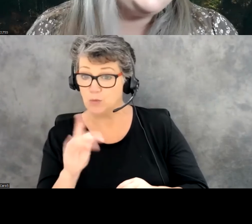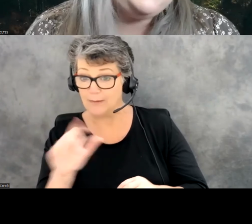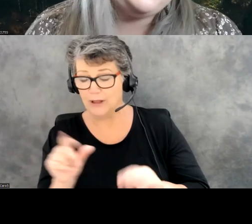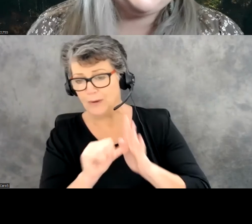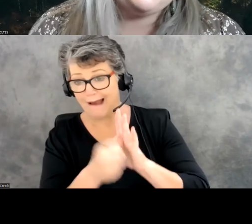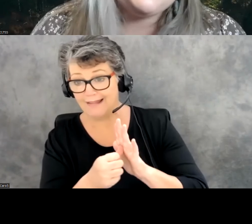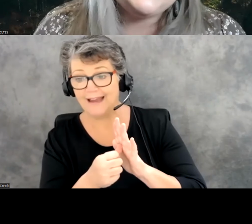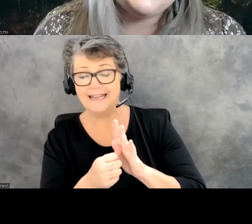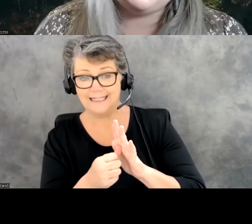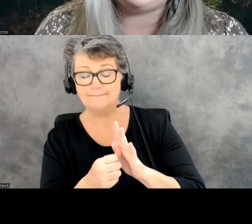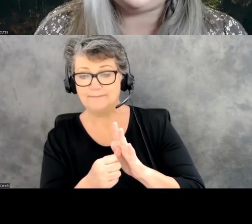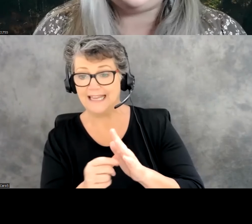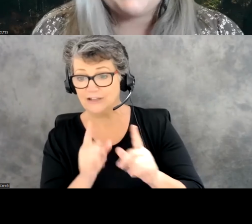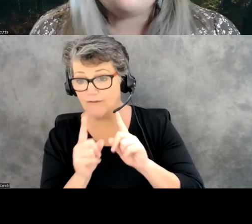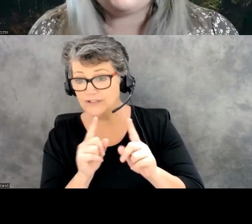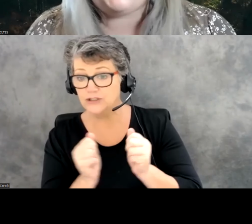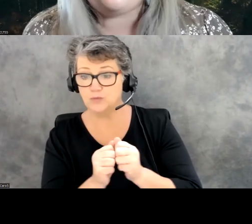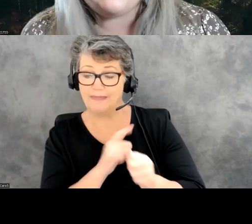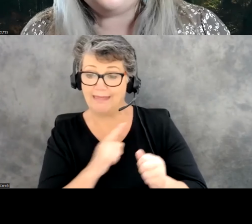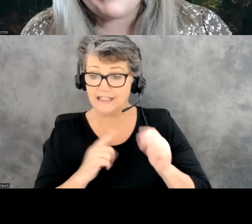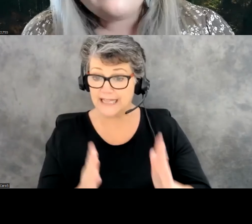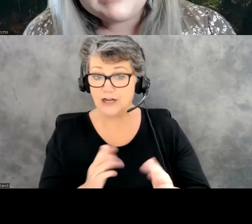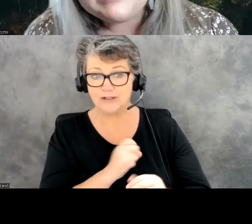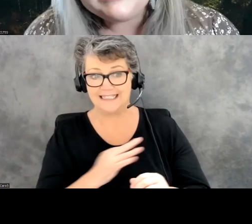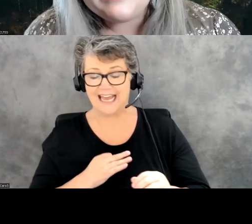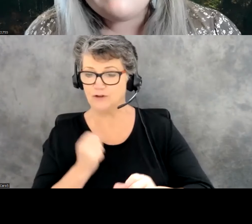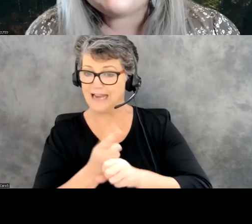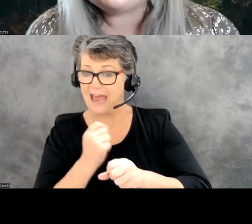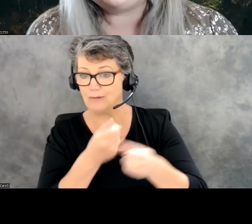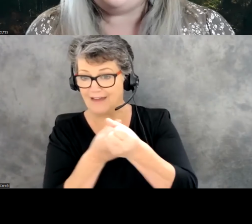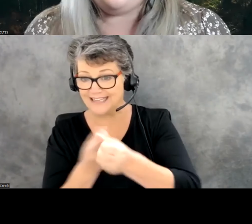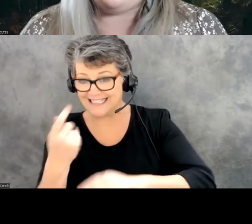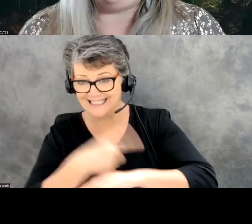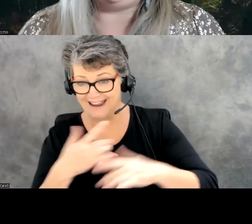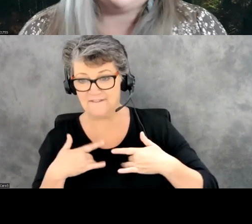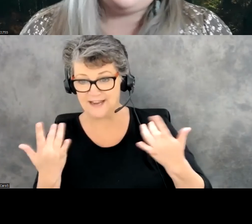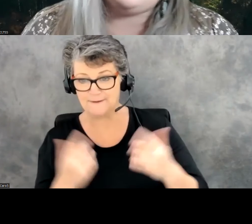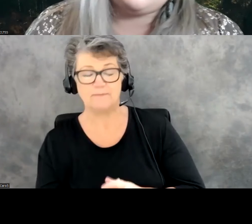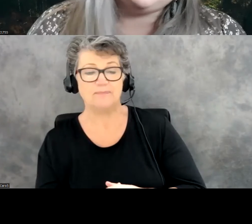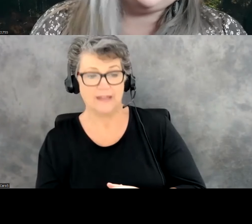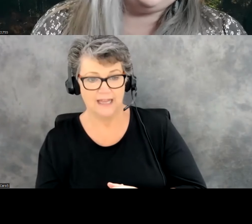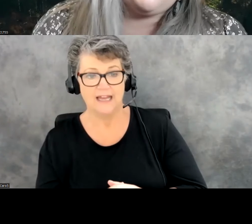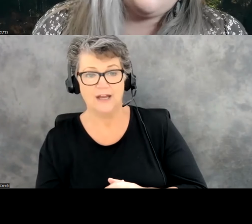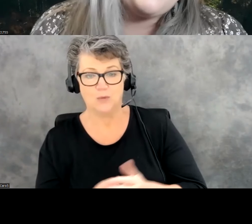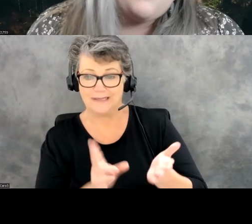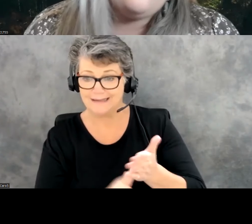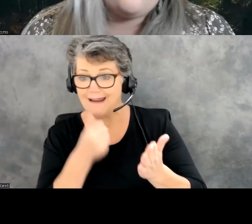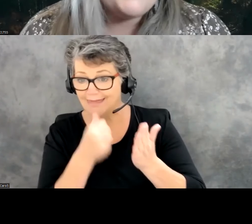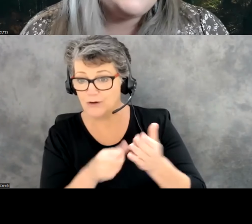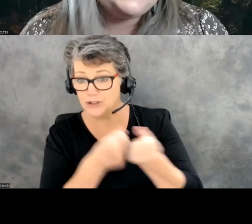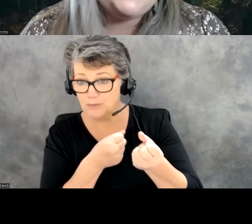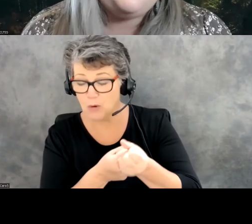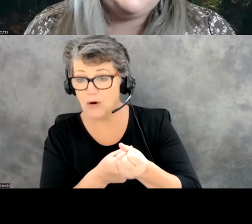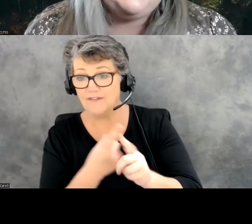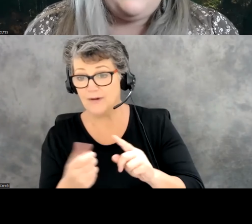in conversations with legislators and staff during our annual Advocacy Day event. We signed on letters of support on behalf of